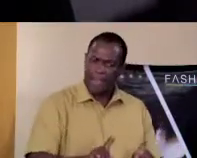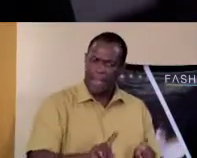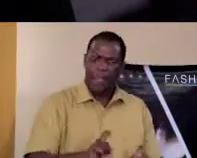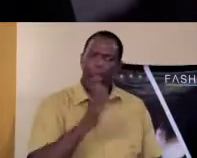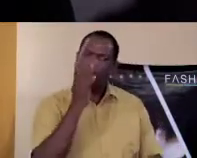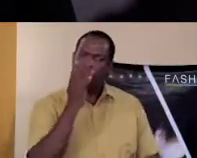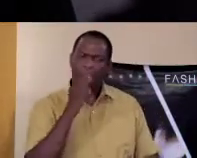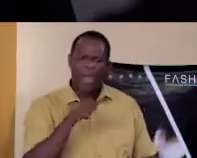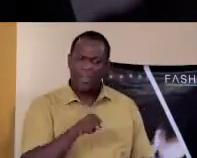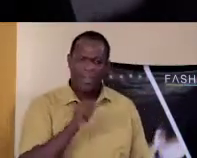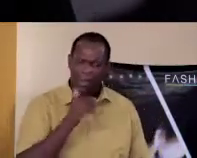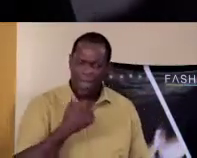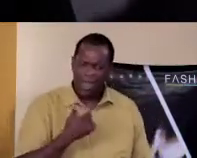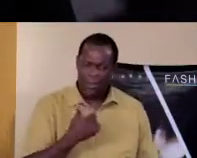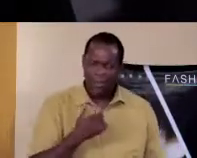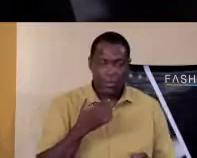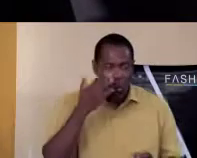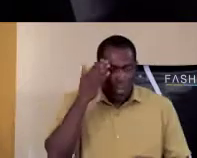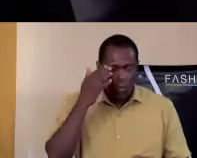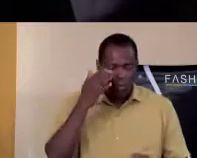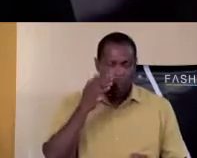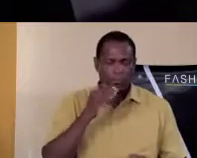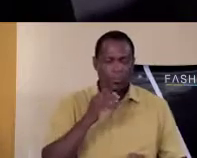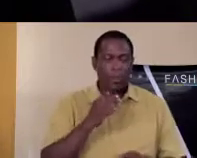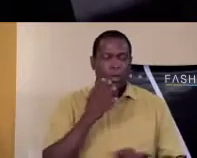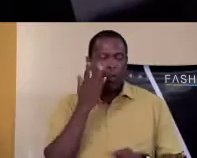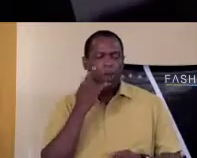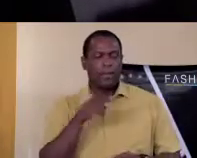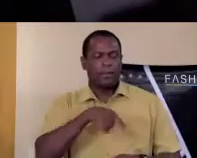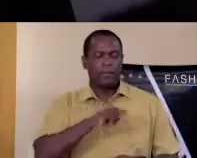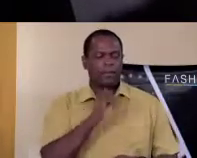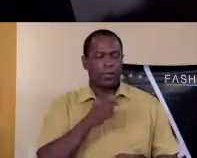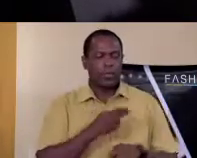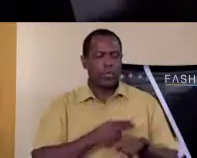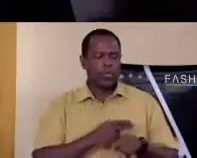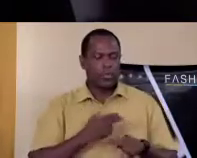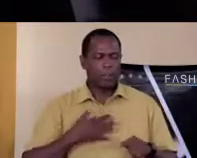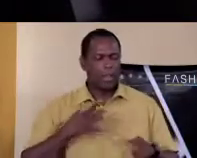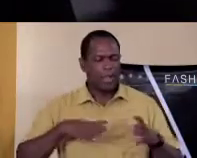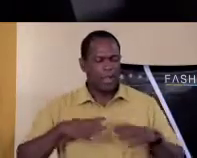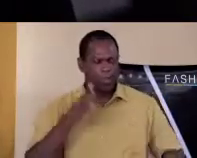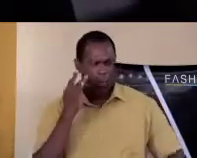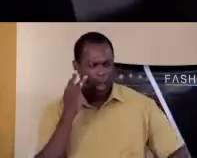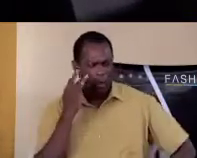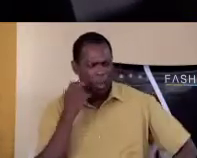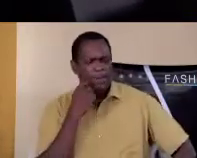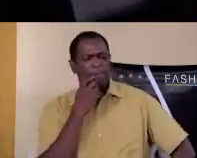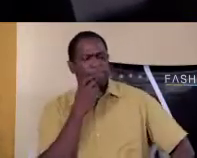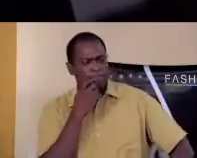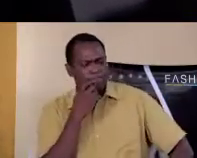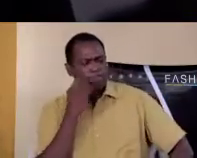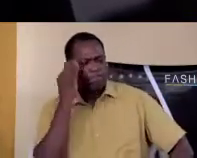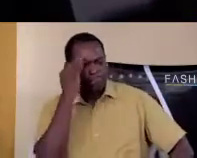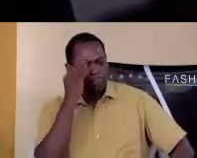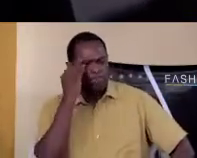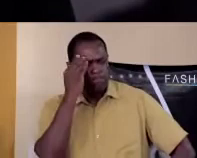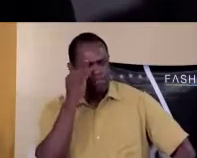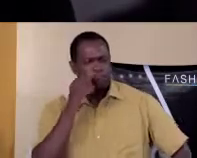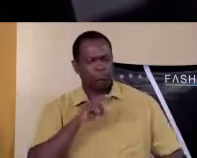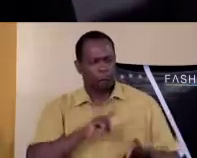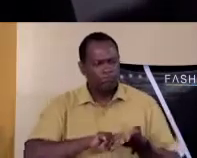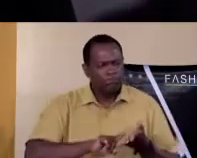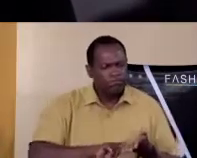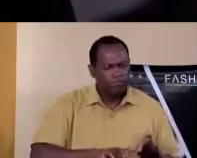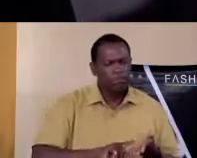Ask yourself why they don't want to wear this, what it is they do want. You know what I mean? And see, okay, is it